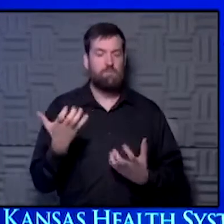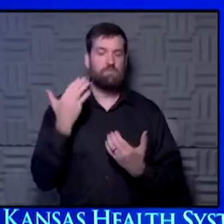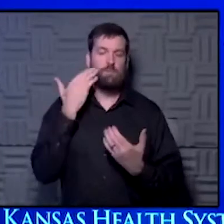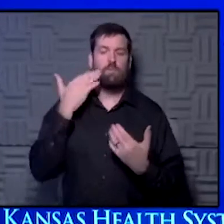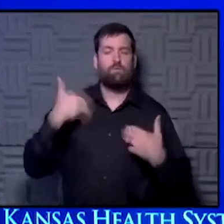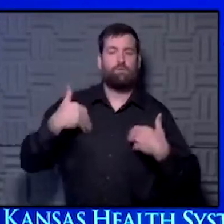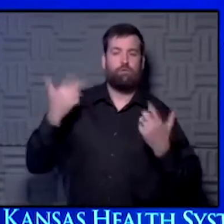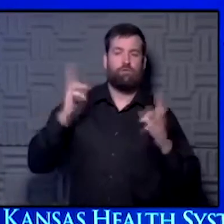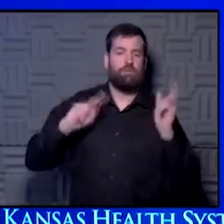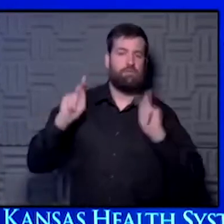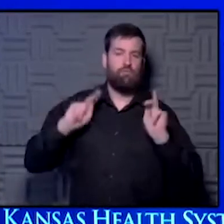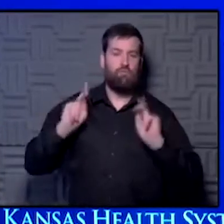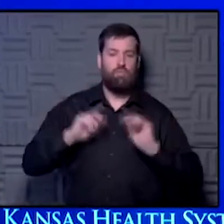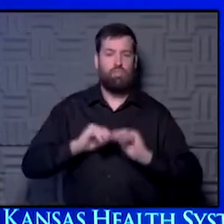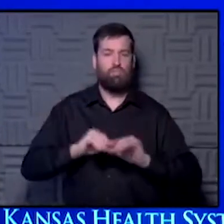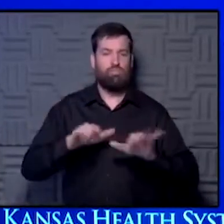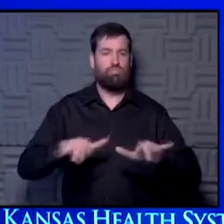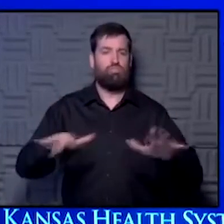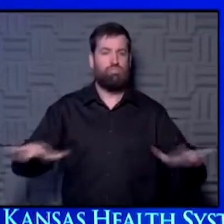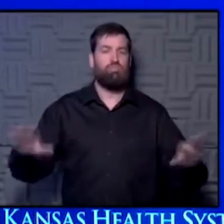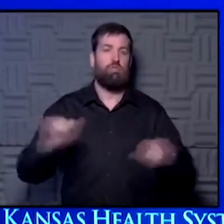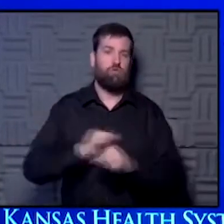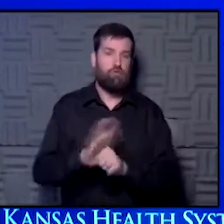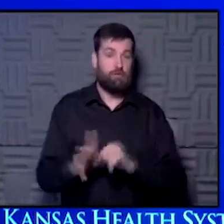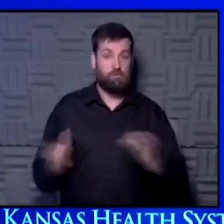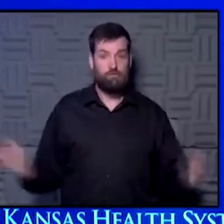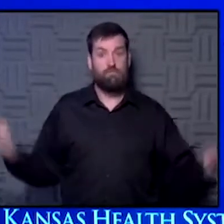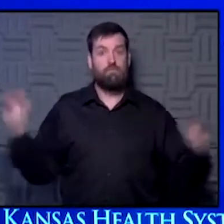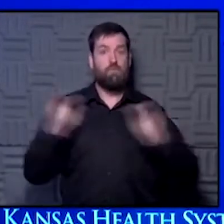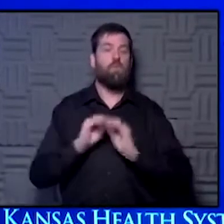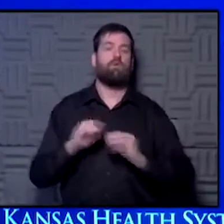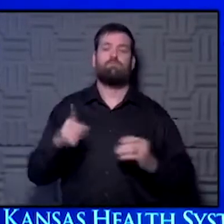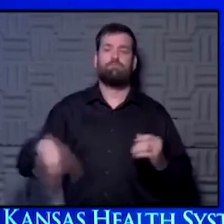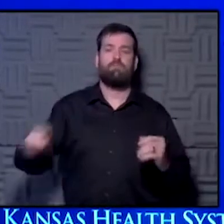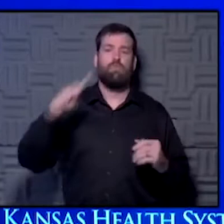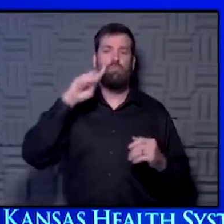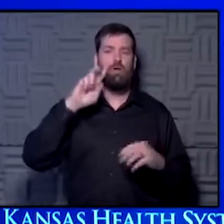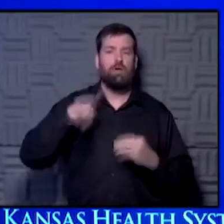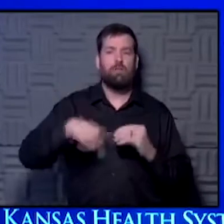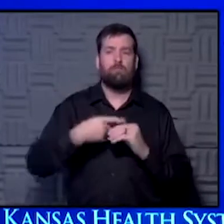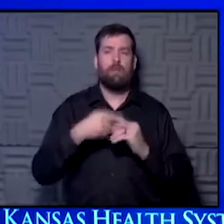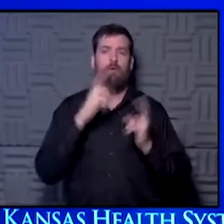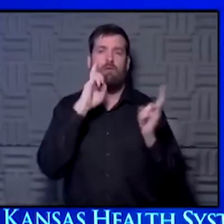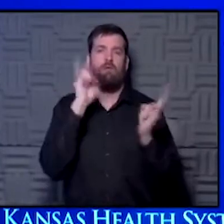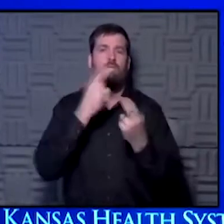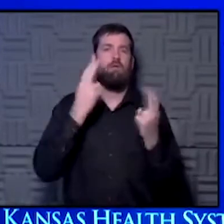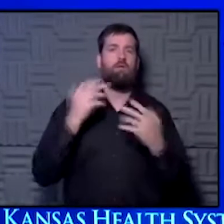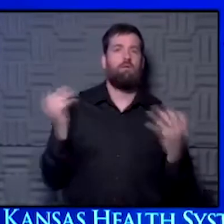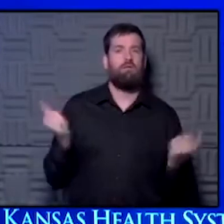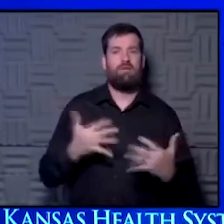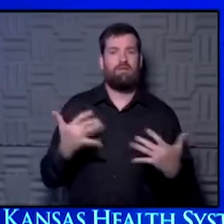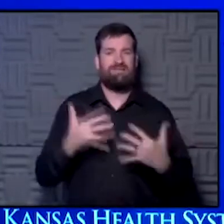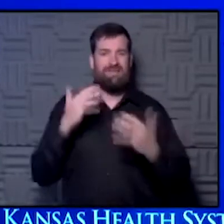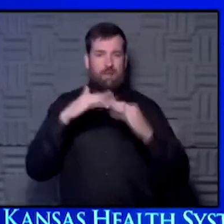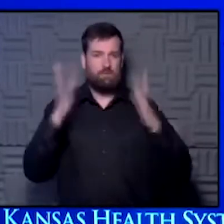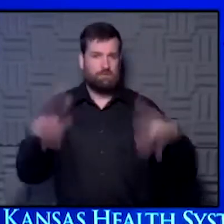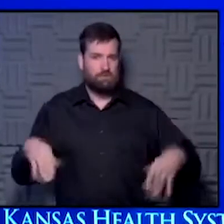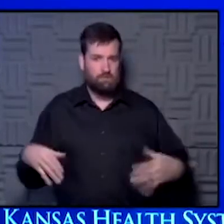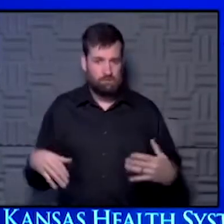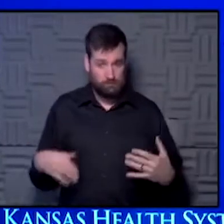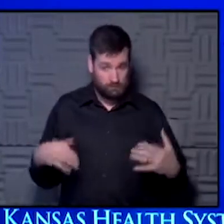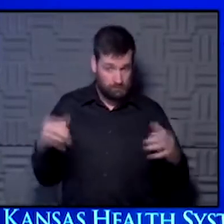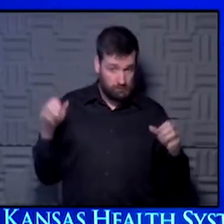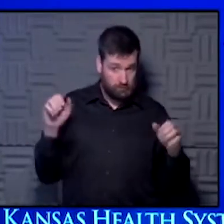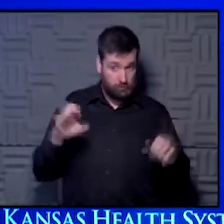younger people are spreading COVID-19 more and more right now. What are your thoughts on haunted houses opening up this Friday night? Do these have the potential to be